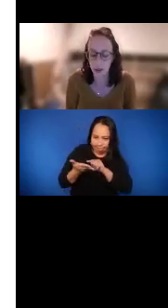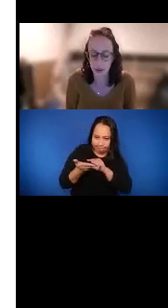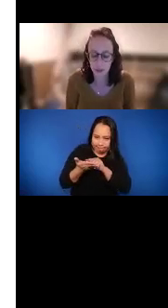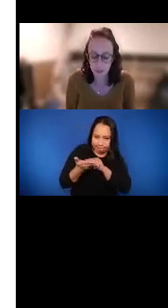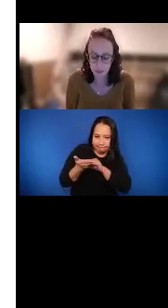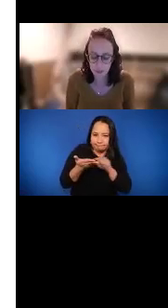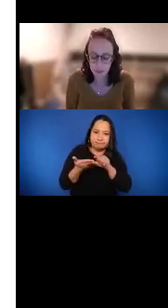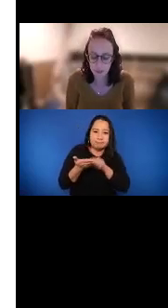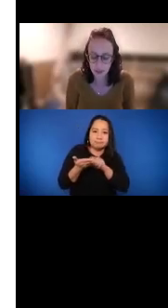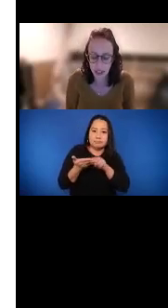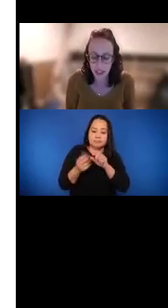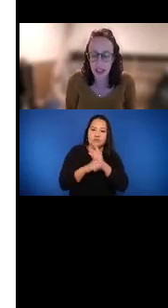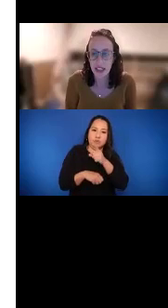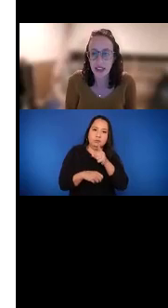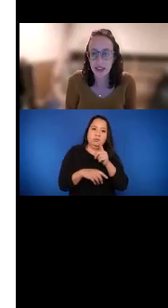on Google.